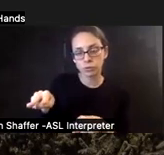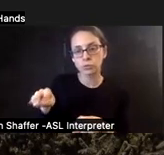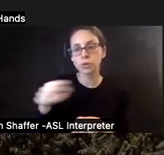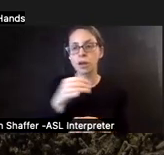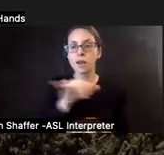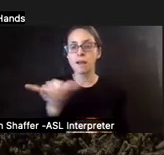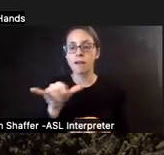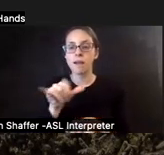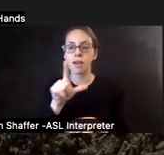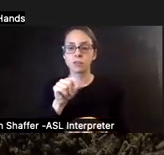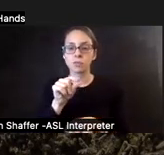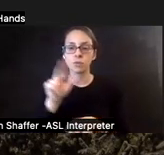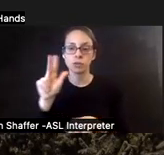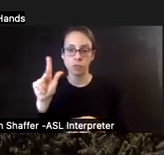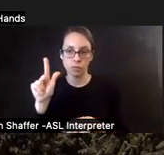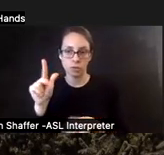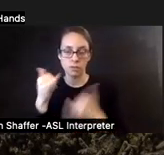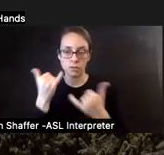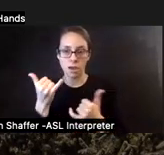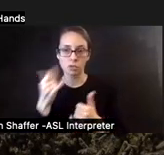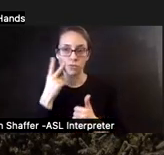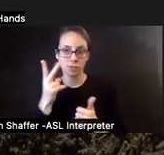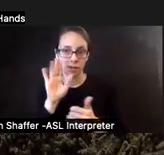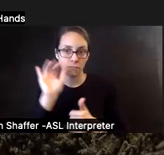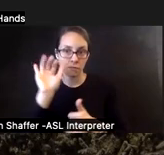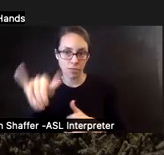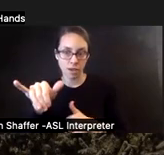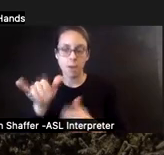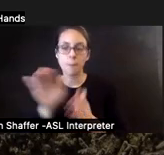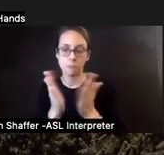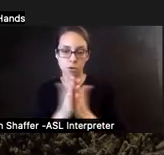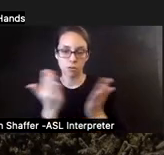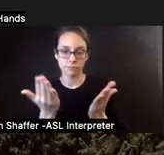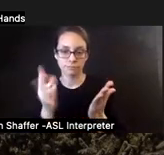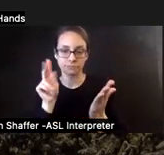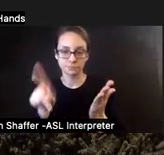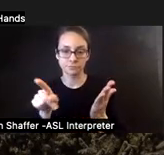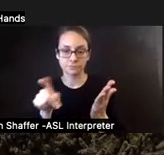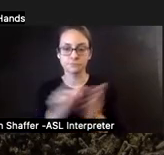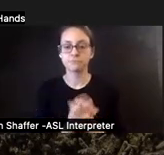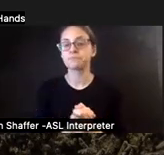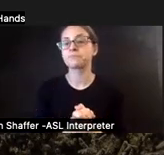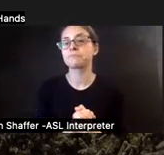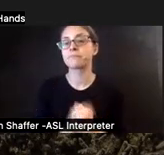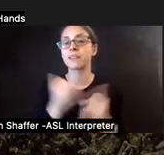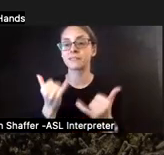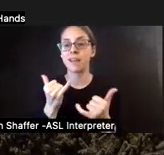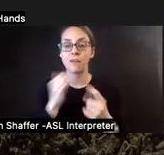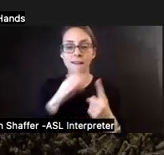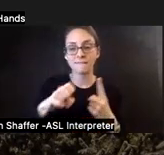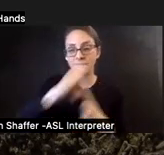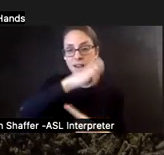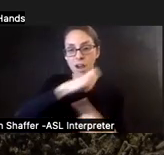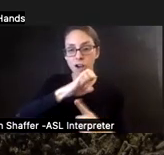White Sky by Elizabeth Colbert, which is about environmental issues related to everything and anything from